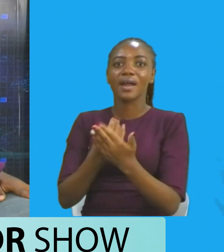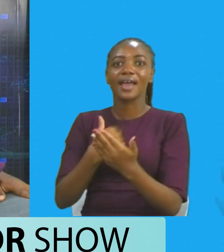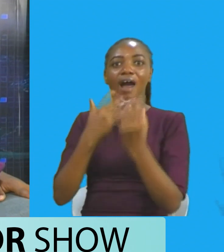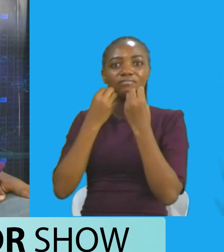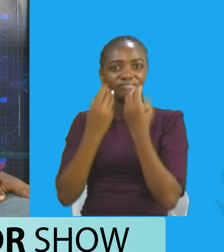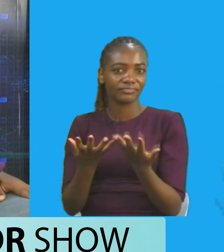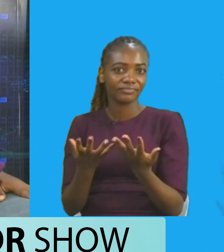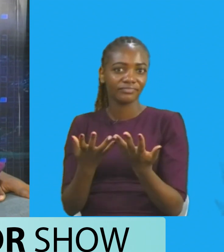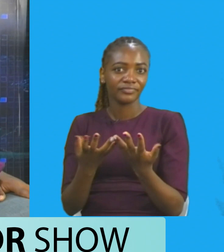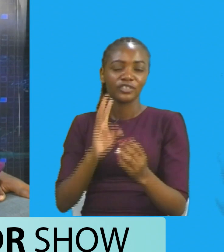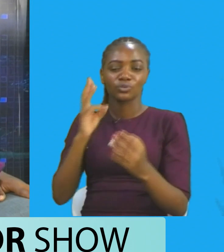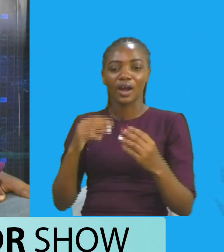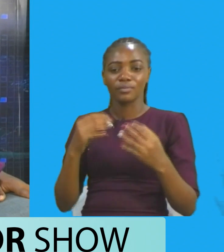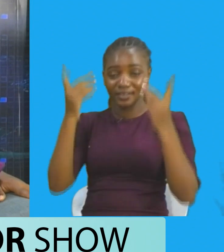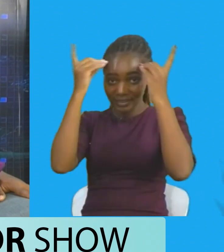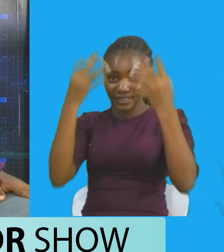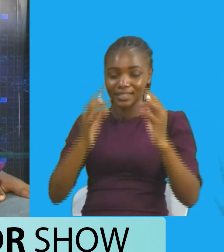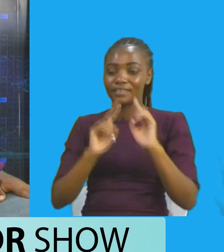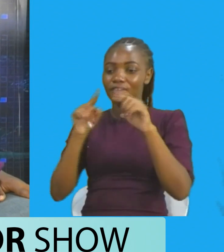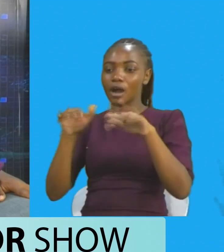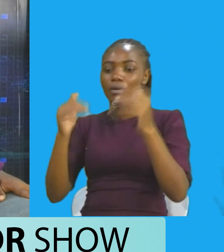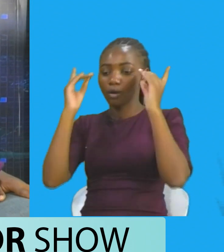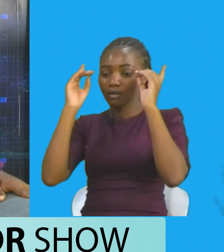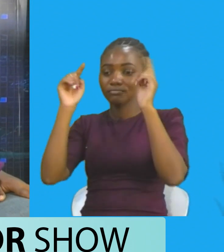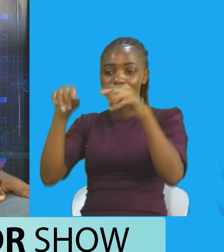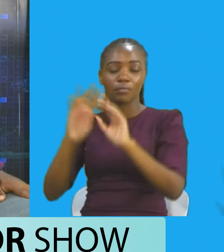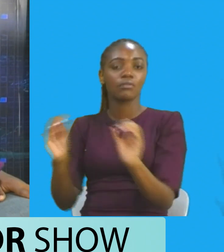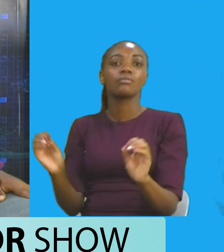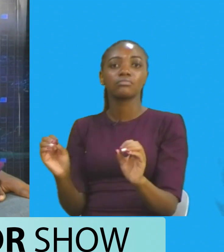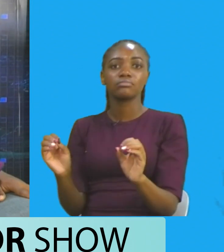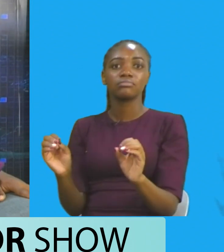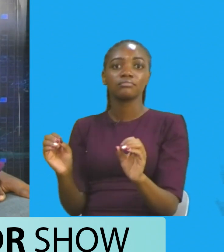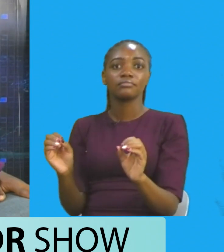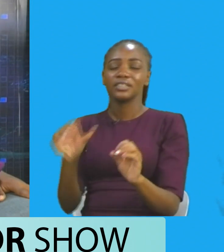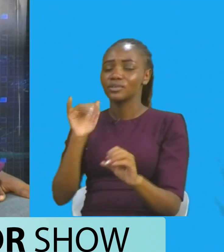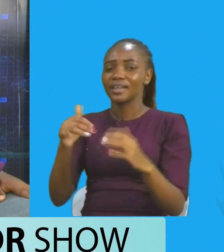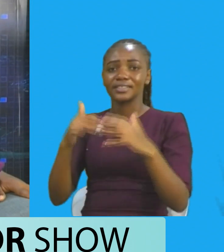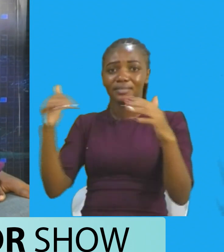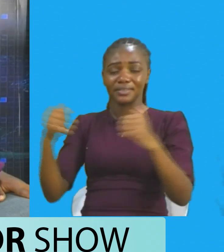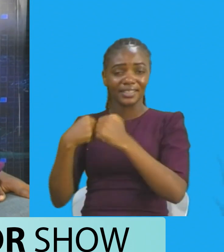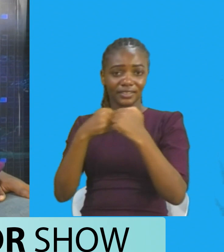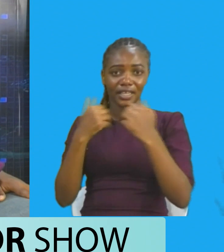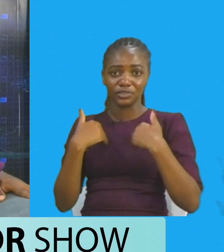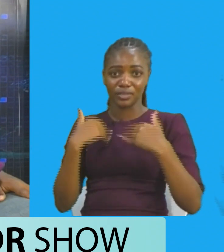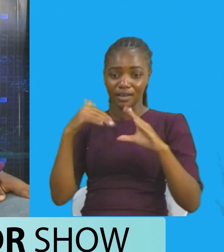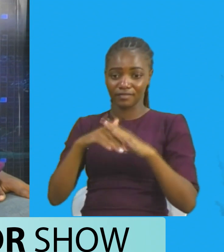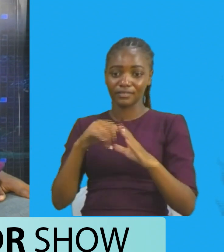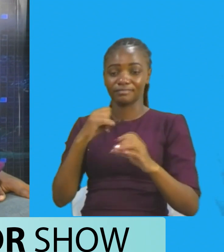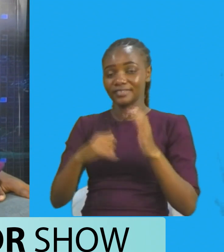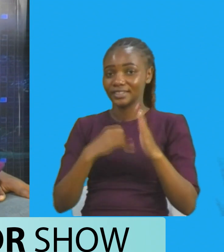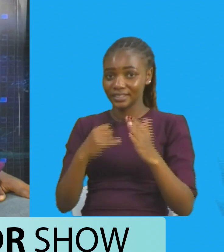somebody telling you that they'll pay you and they don't pay you, they don't honor the end of the package. That is usually the biggest challenge you're having right